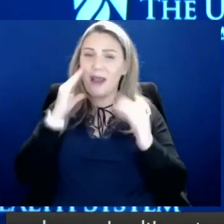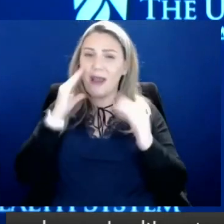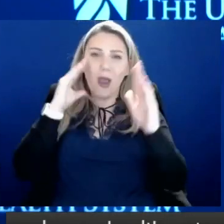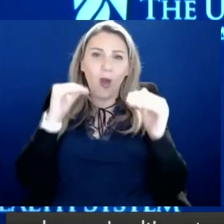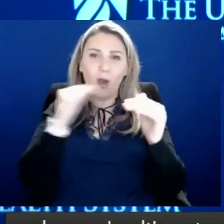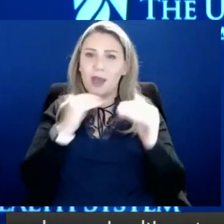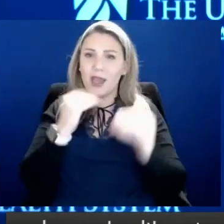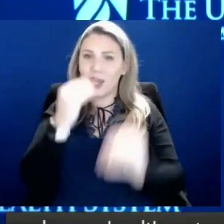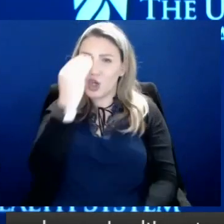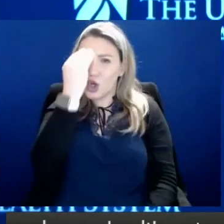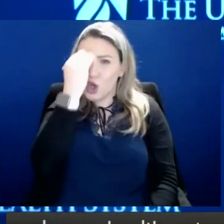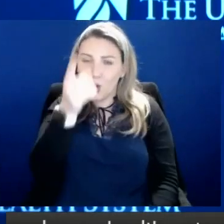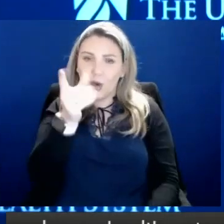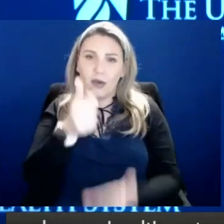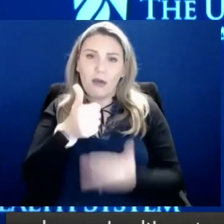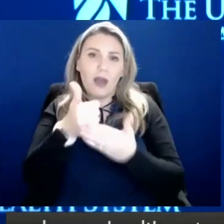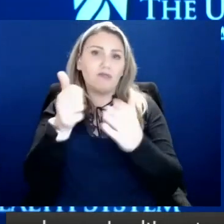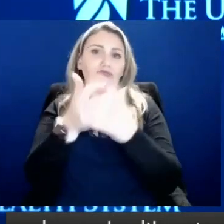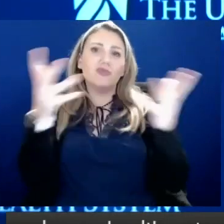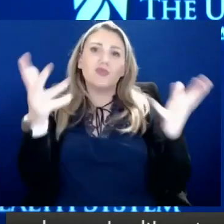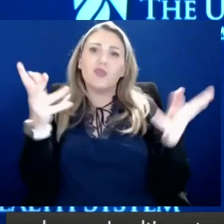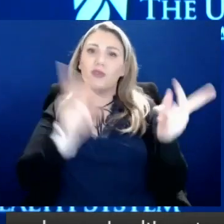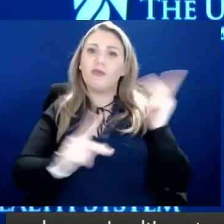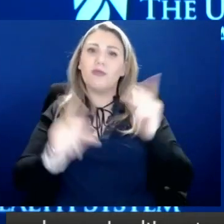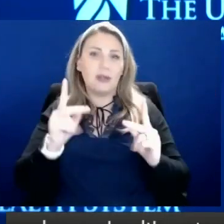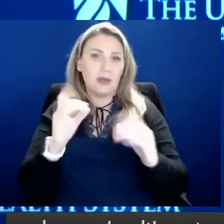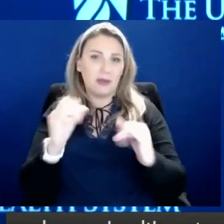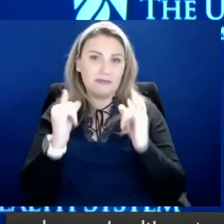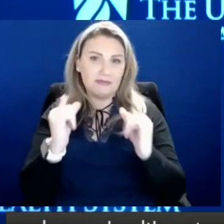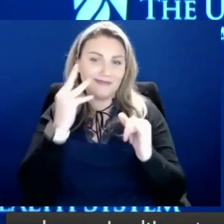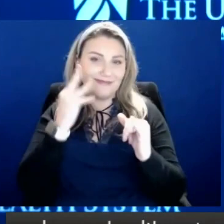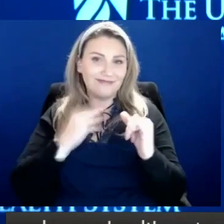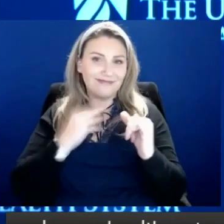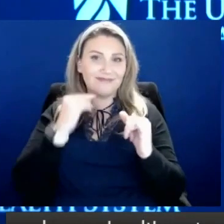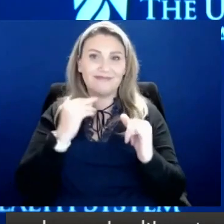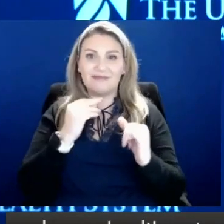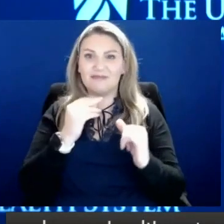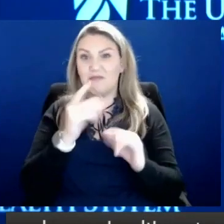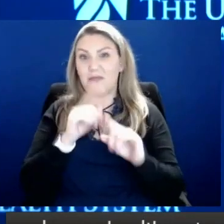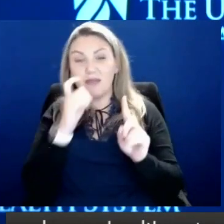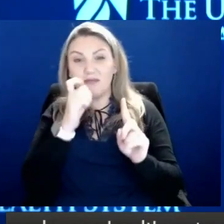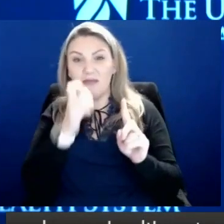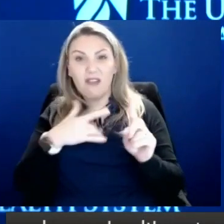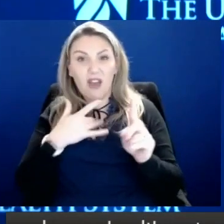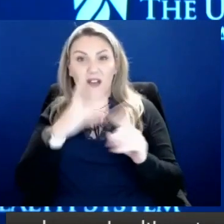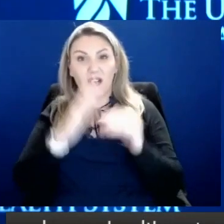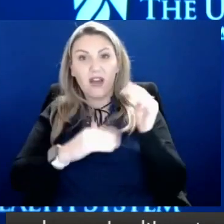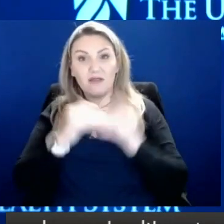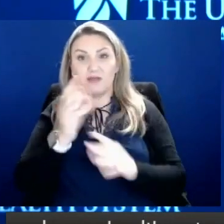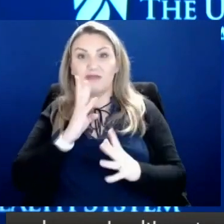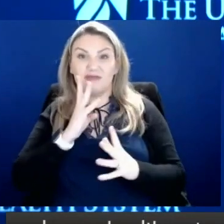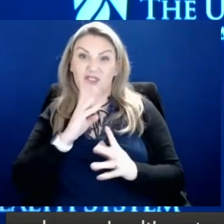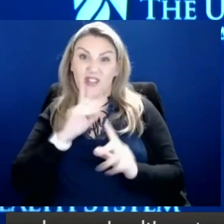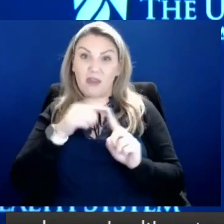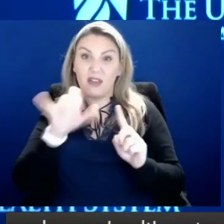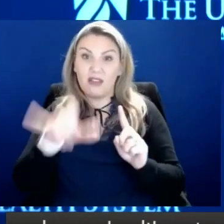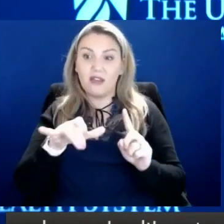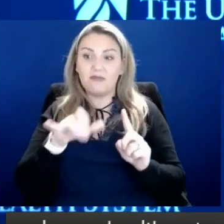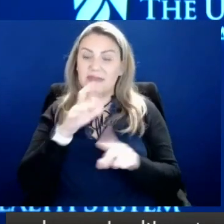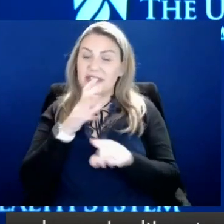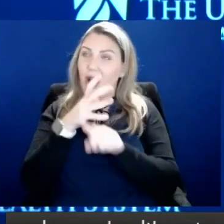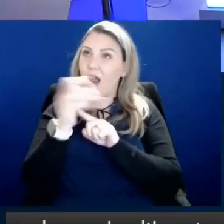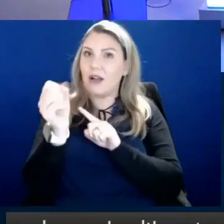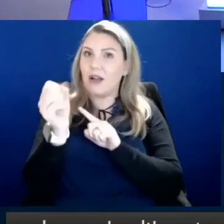many people who are in the same boat but haven't felt comfortable talking about it. I think it's awesome what you both are